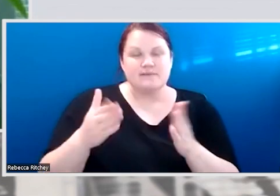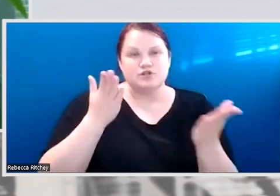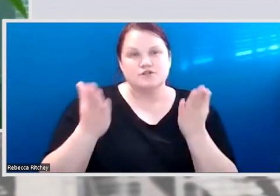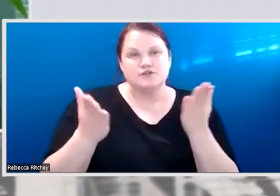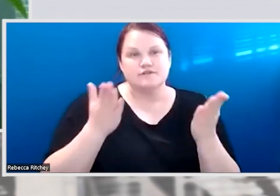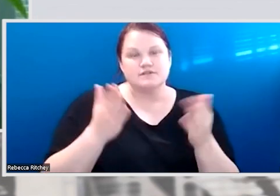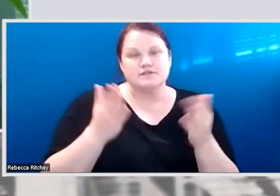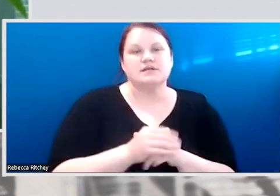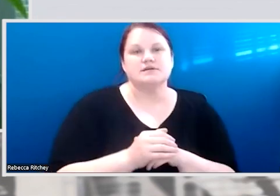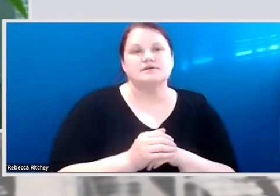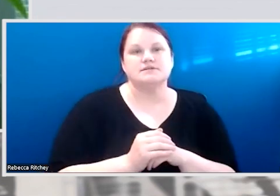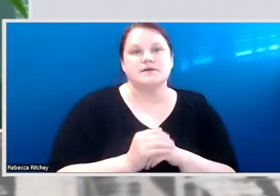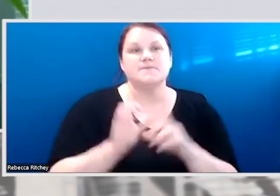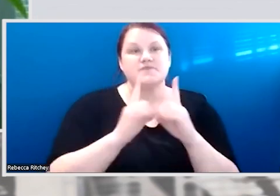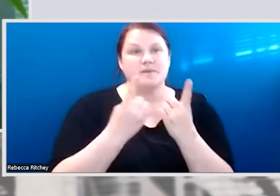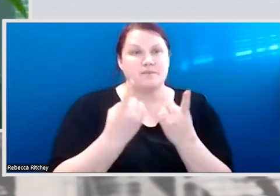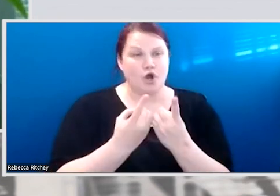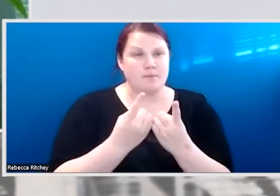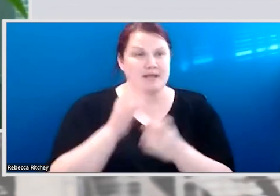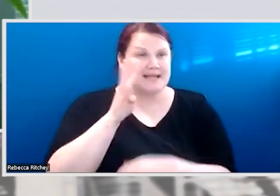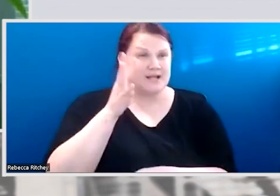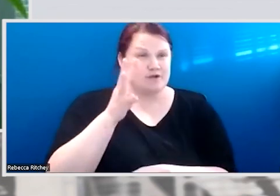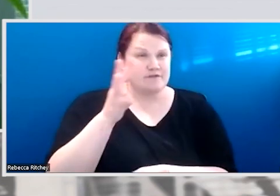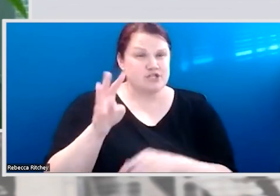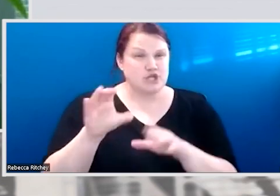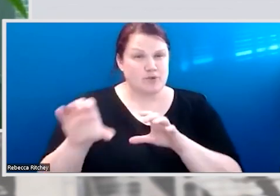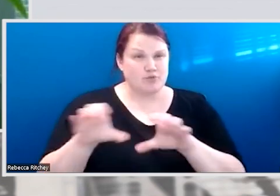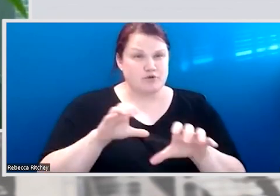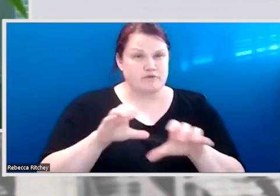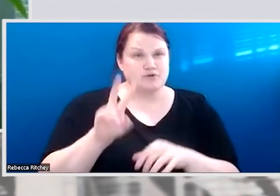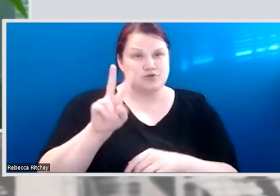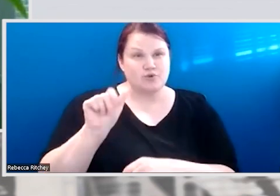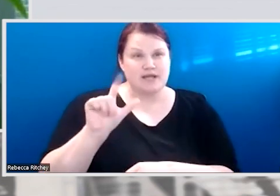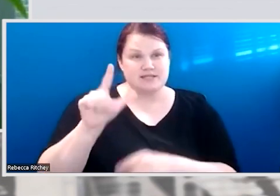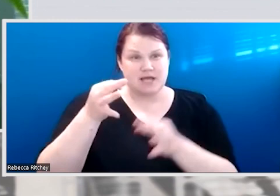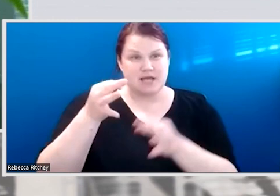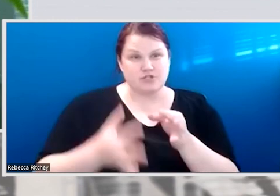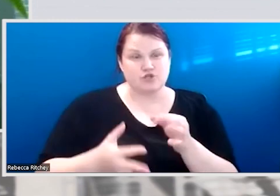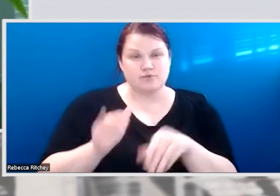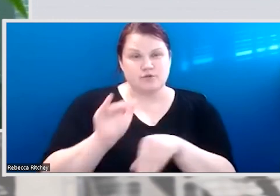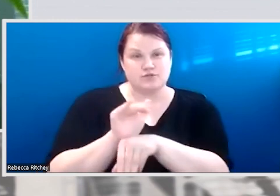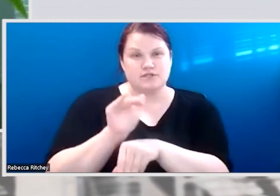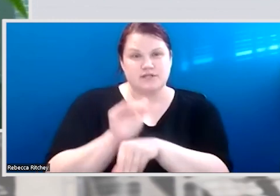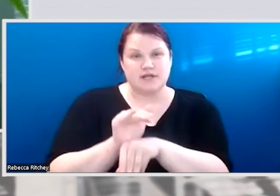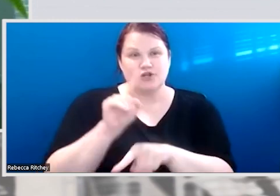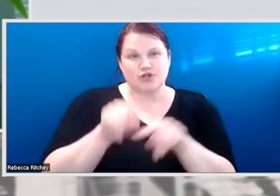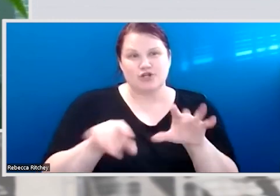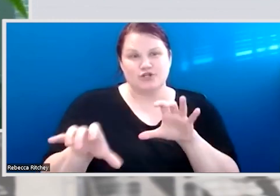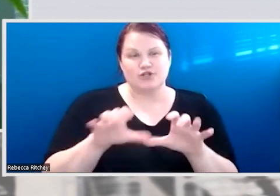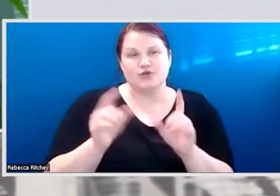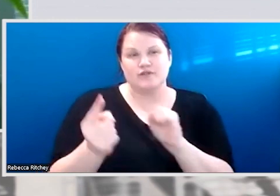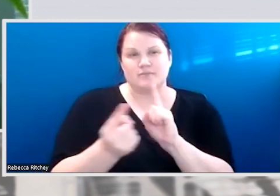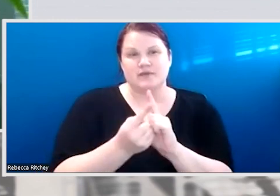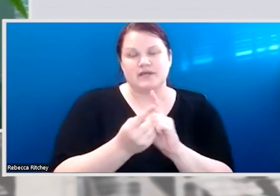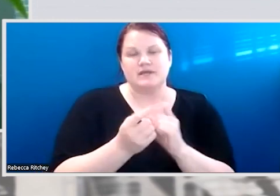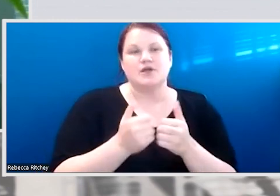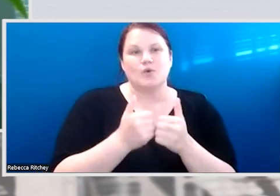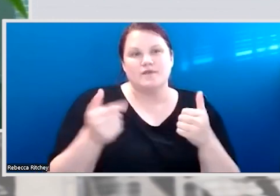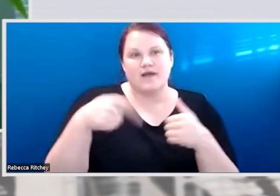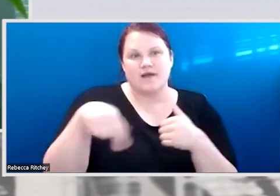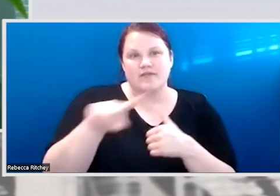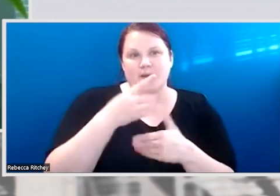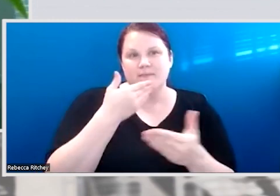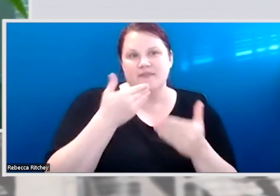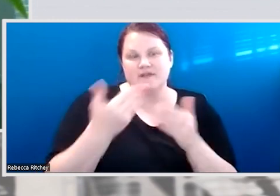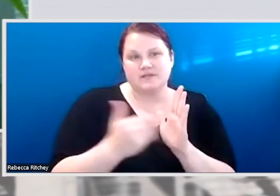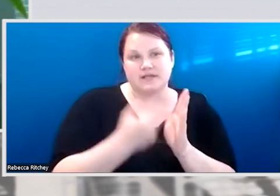the Department of Innovation and Performance, and to our 2 ASL interpreters tonight. We couldn't do this meeting without them. So thanks